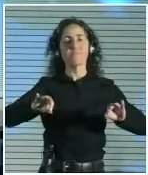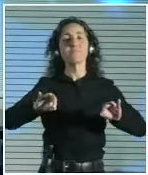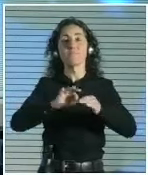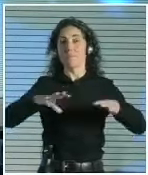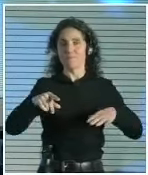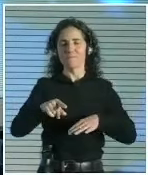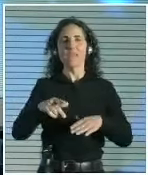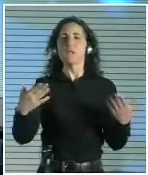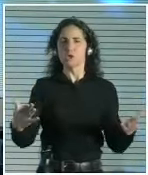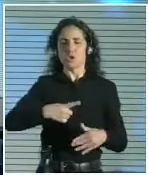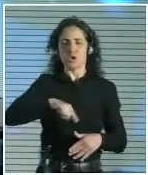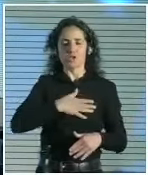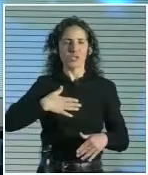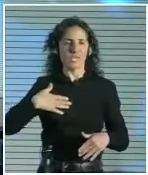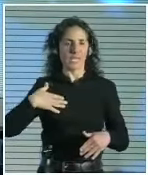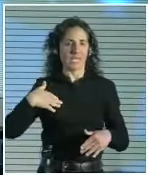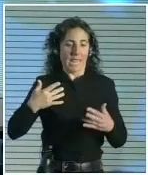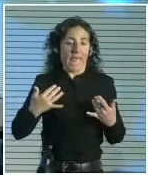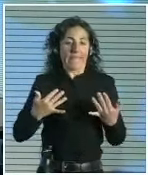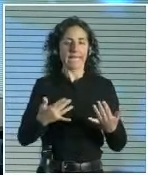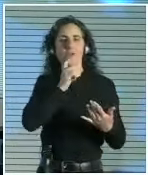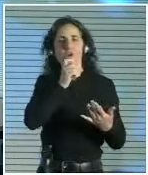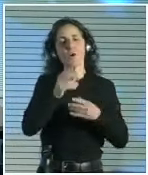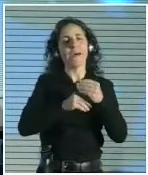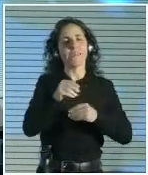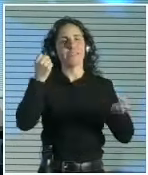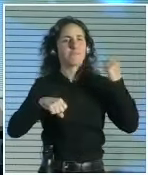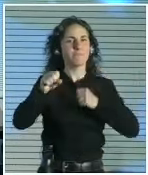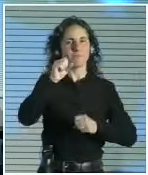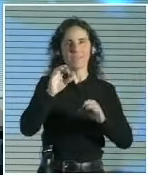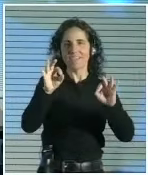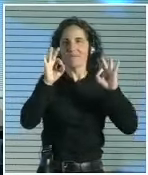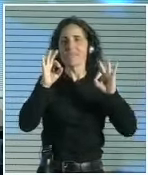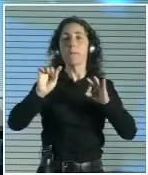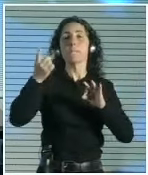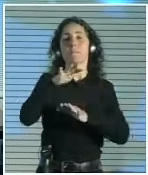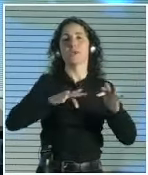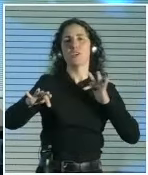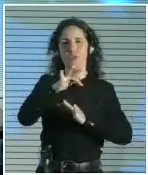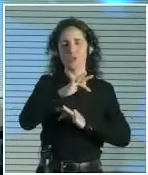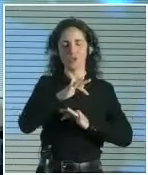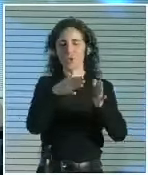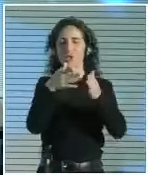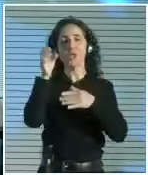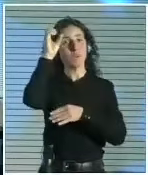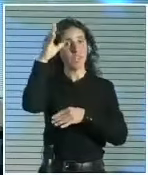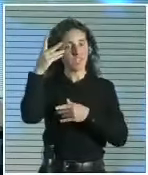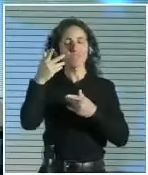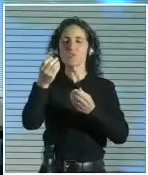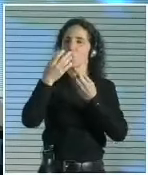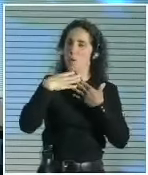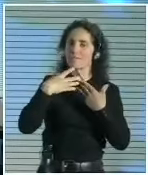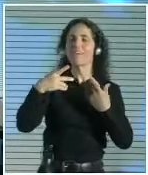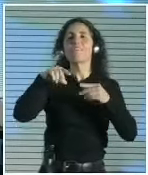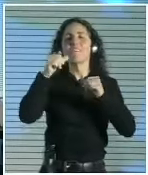round where our colleagues will let you know what action frameworks they are using and how those are helping them. And in the second round, we